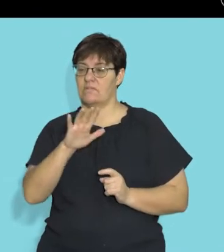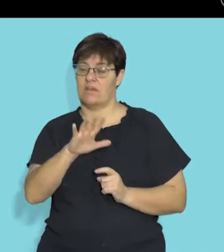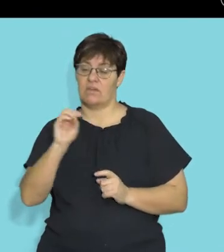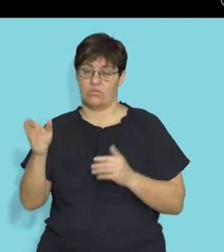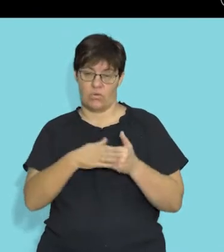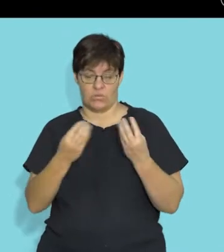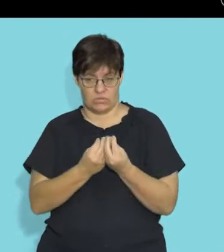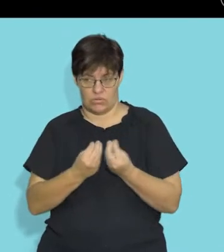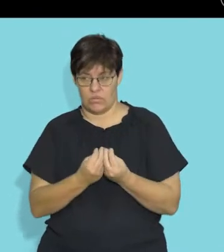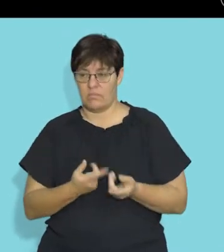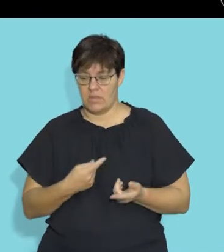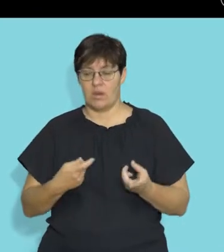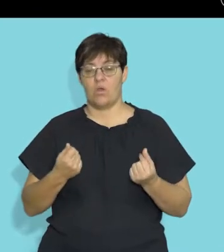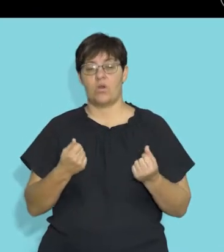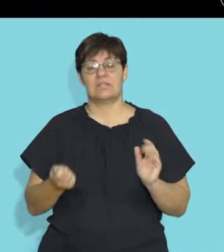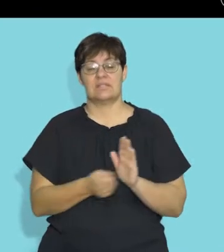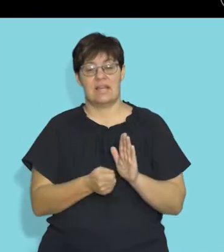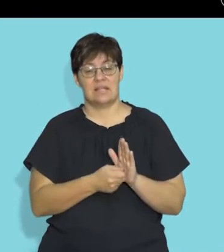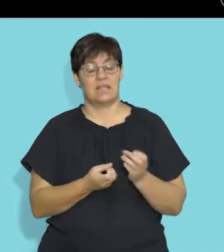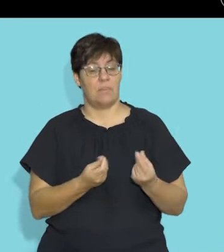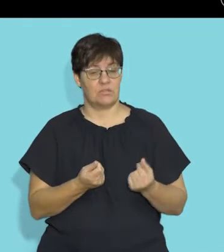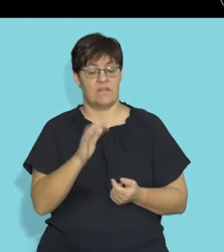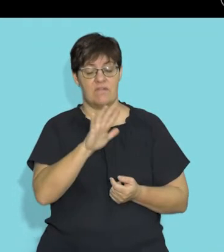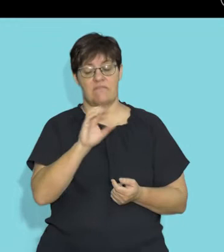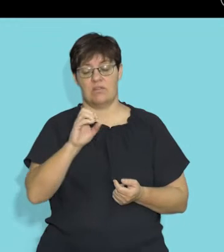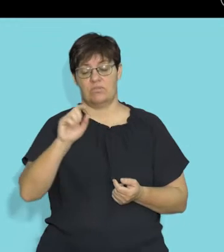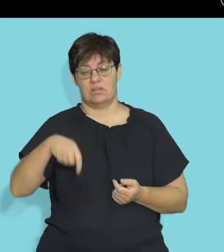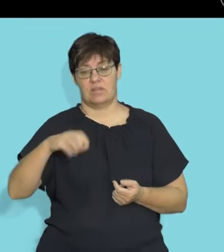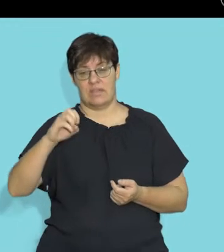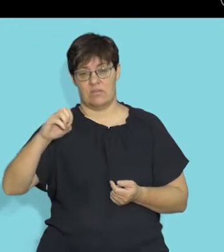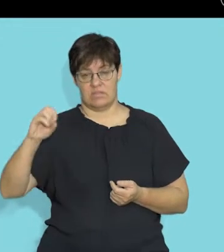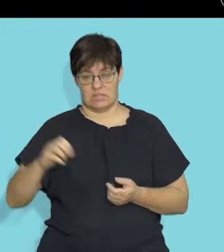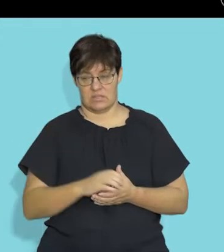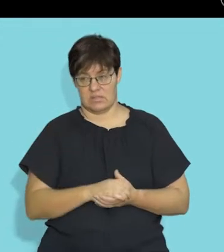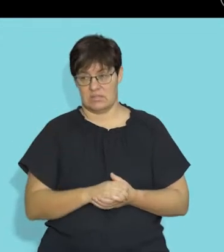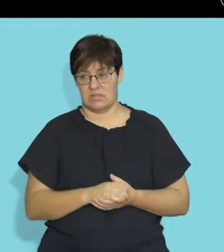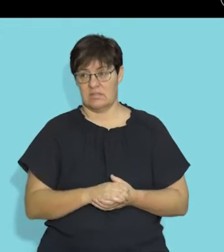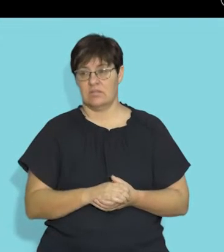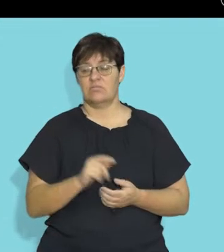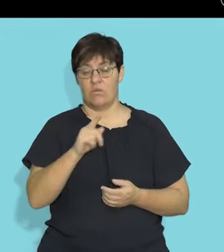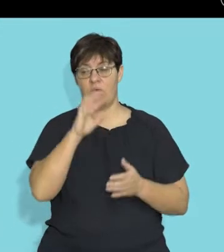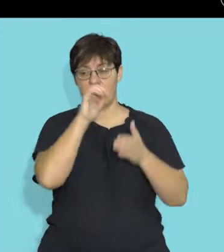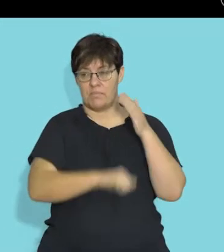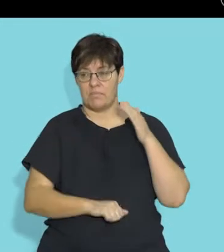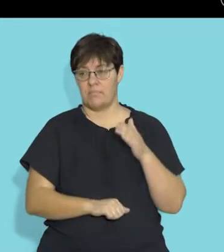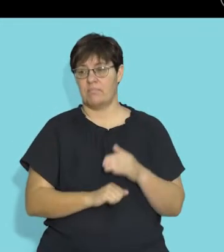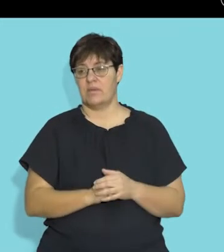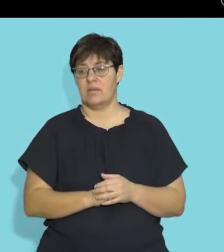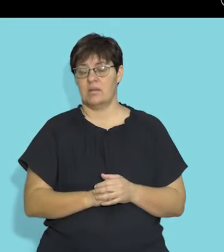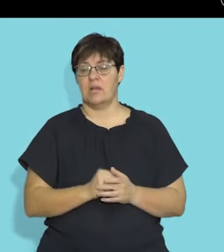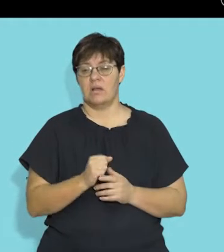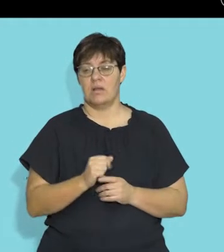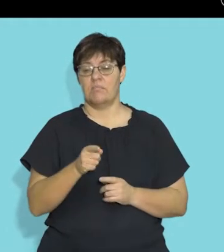38,500 to give me my cost of sales of 500,000. 538,500 minus the 38,500 will give